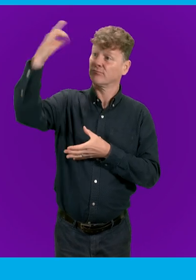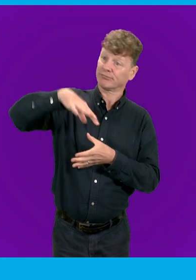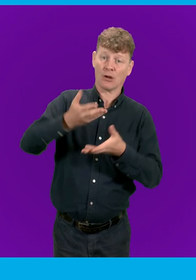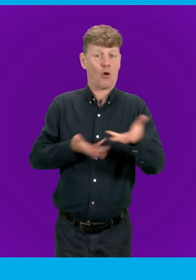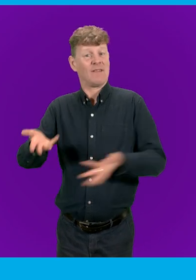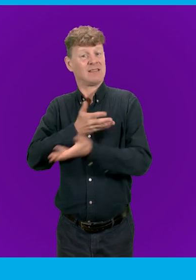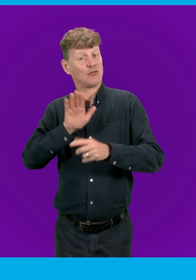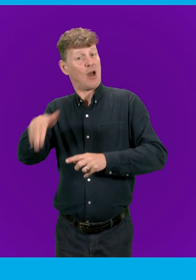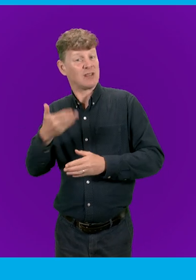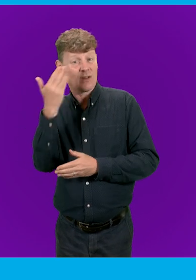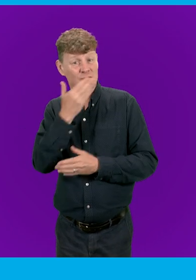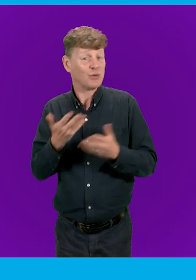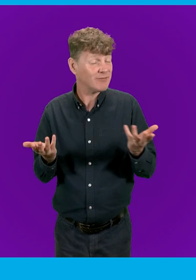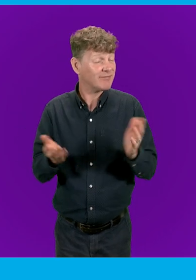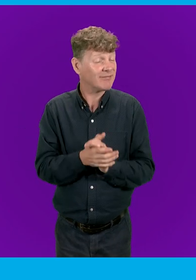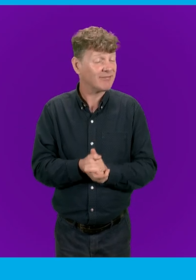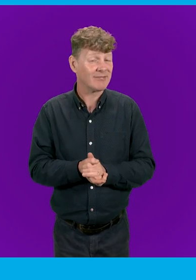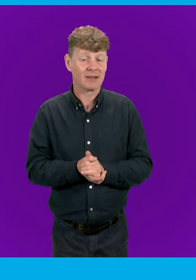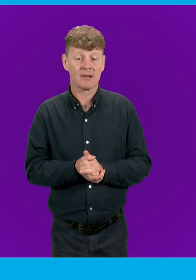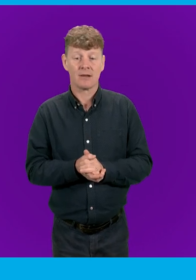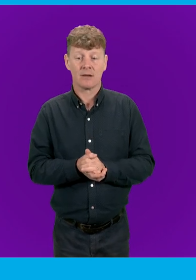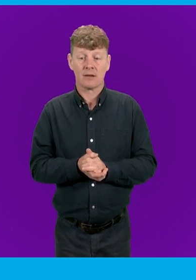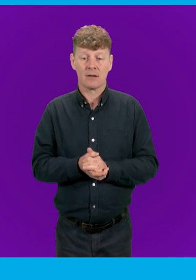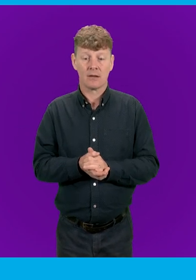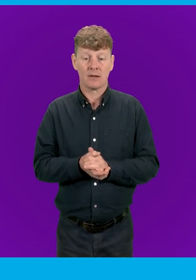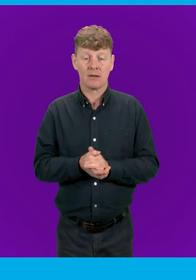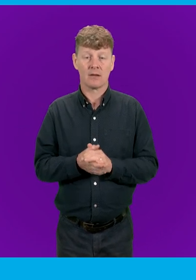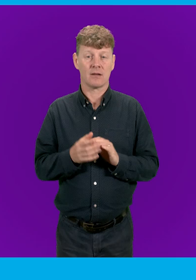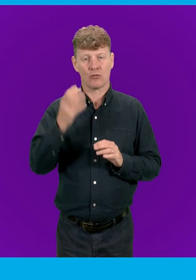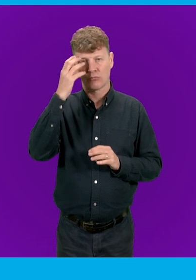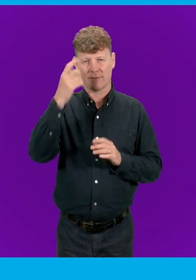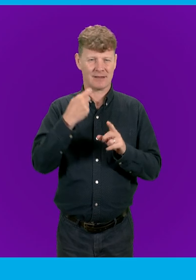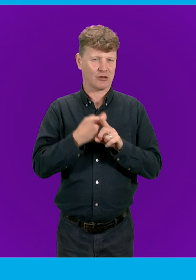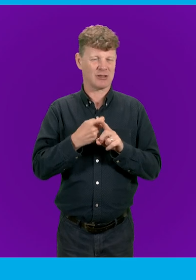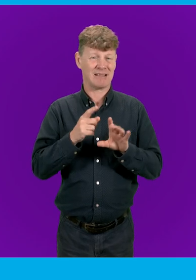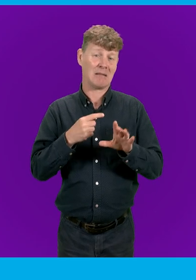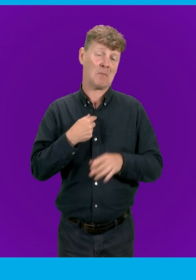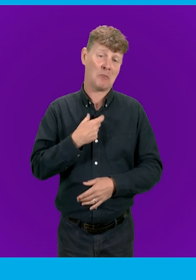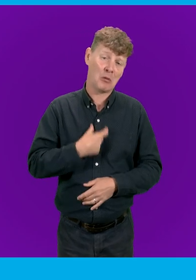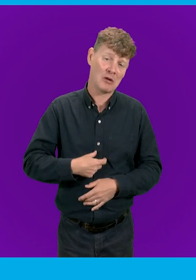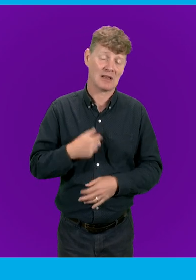school setting. Mm-hmm. I personally wish more of the conversation was about